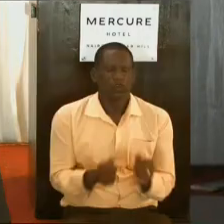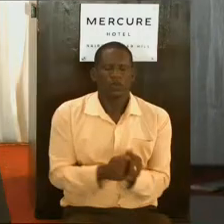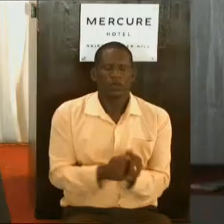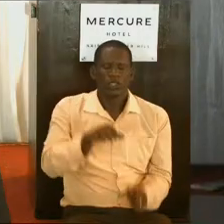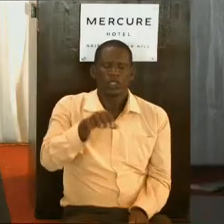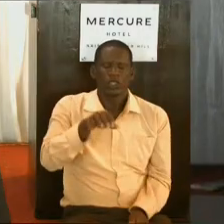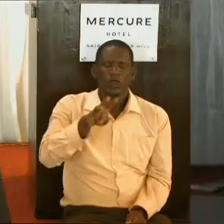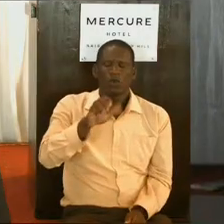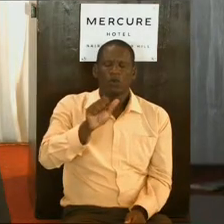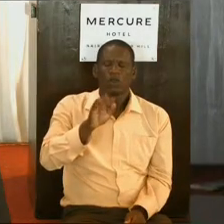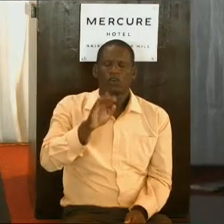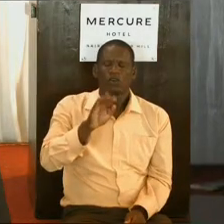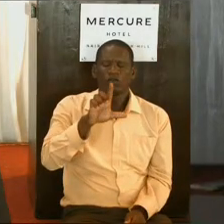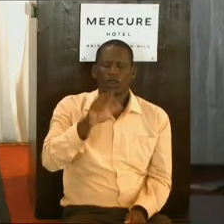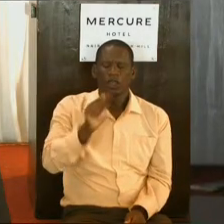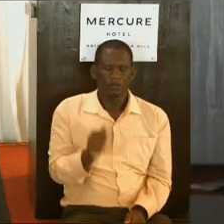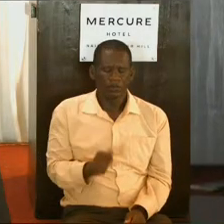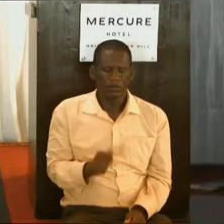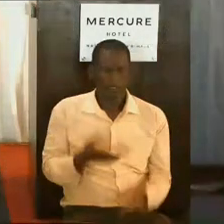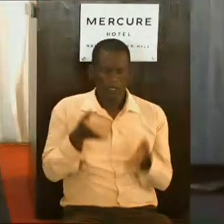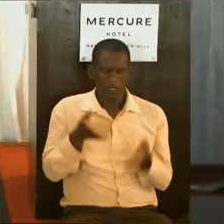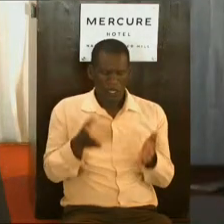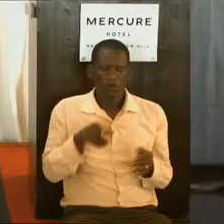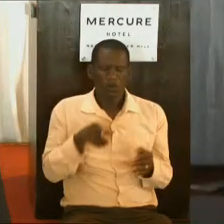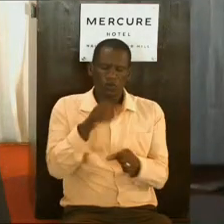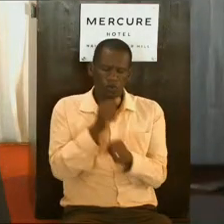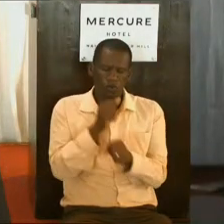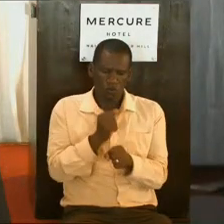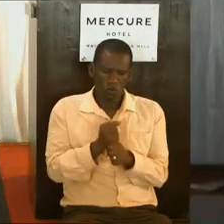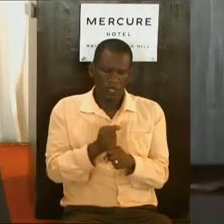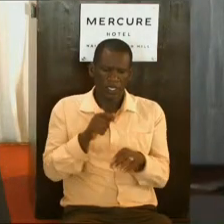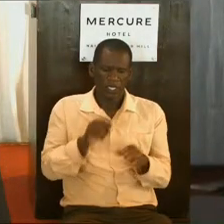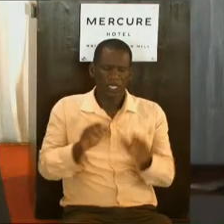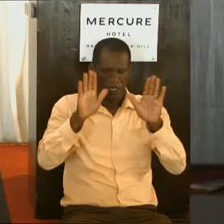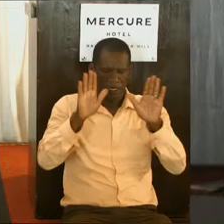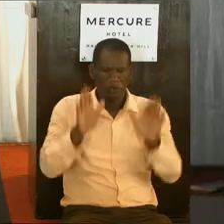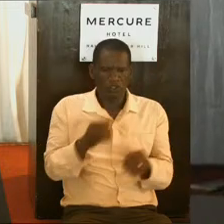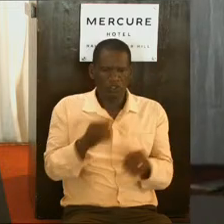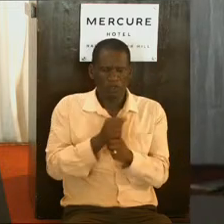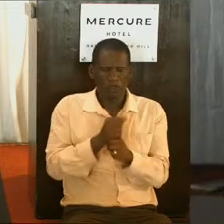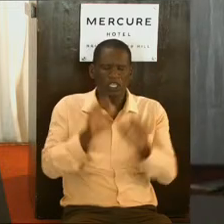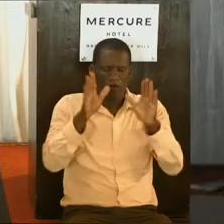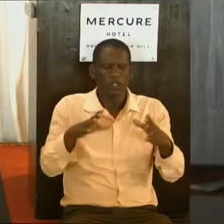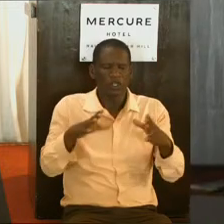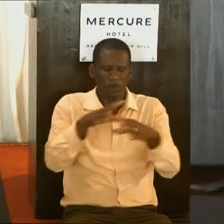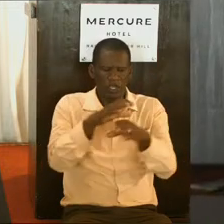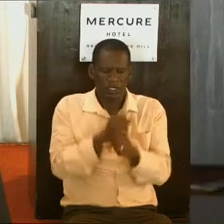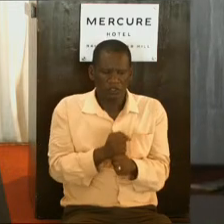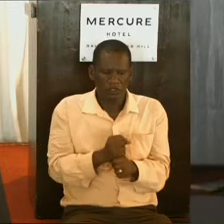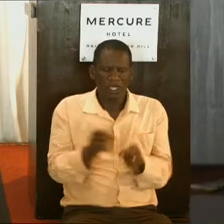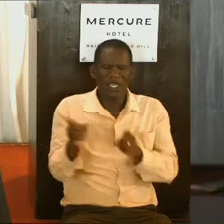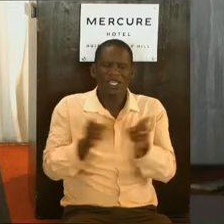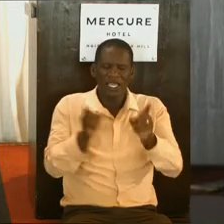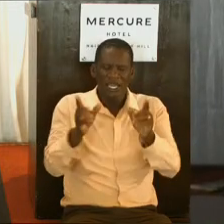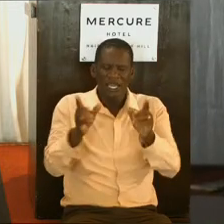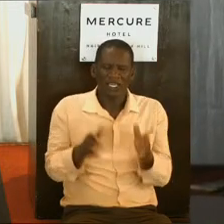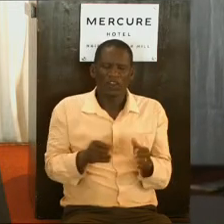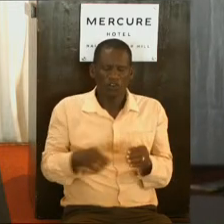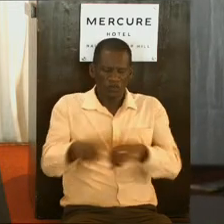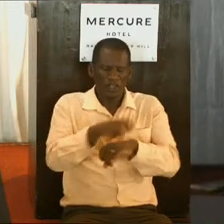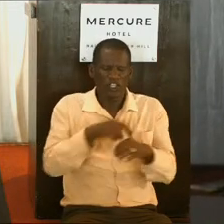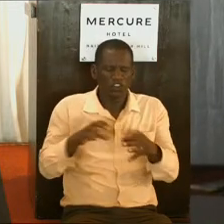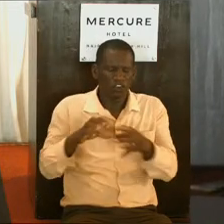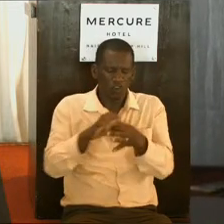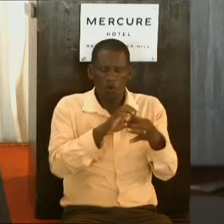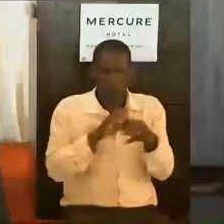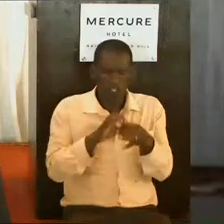wafula uh because you you work in a in a critical organization the directorate of national